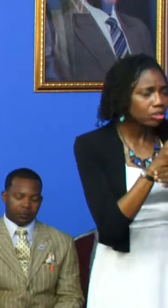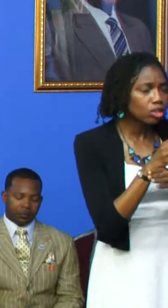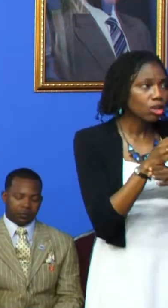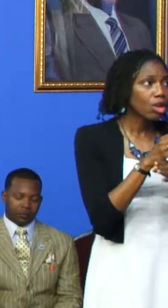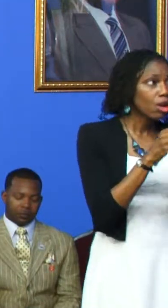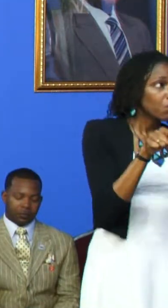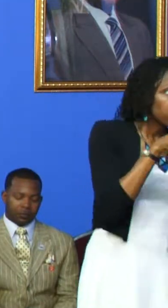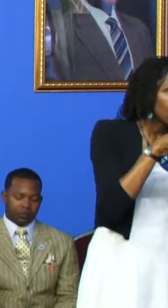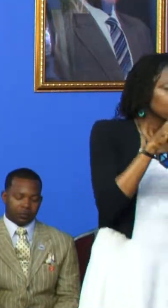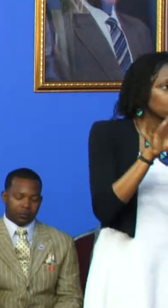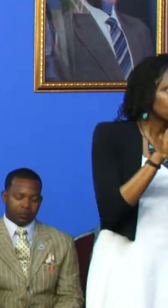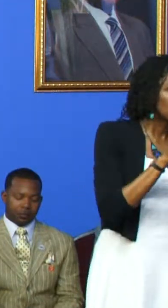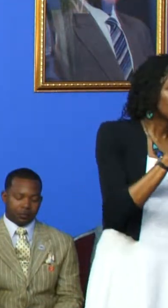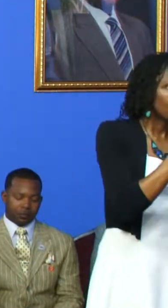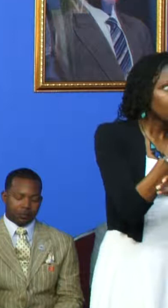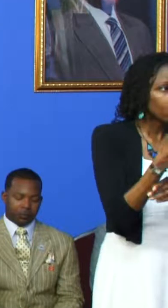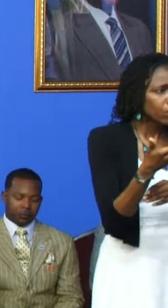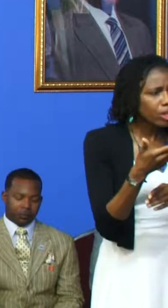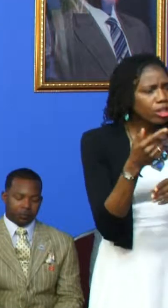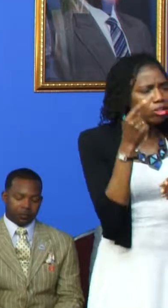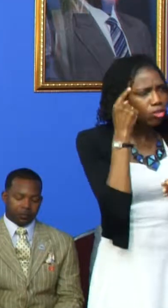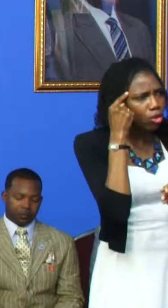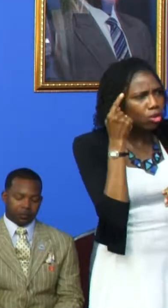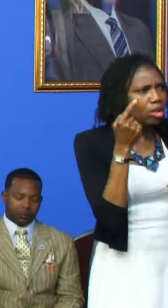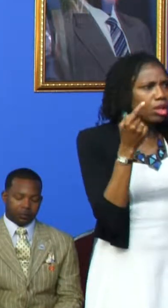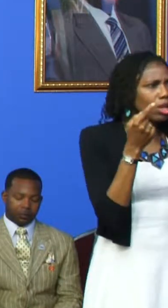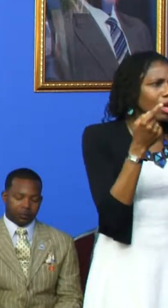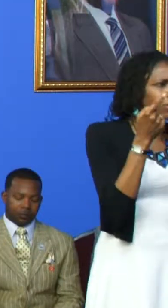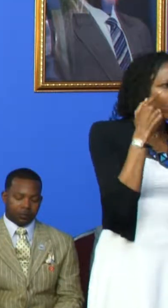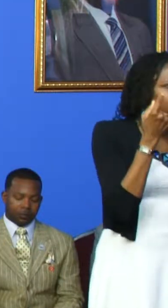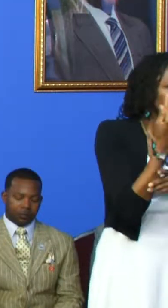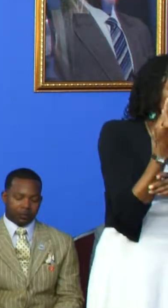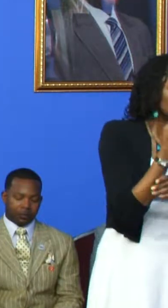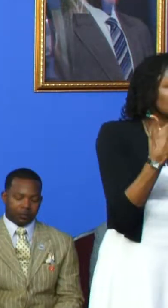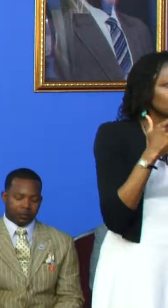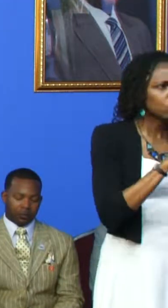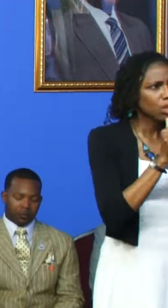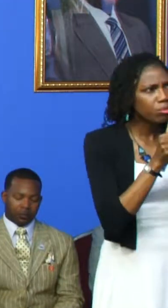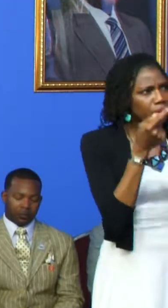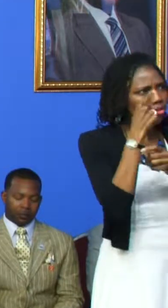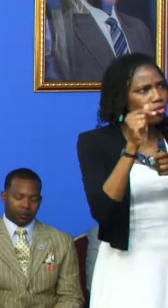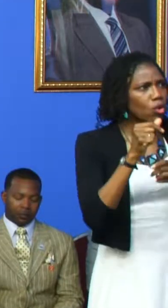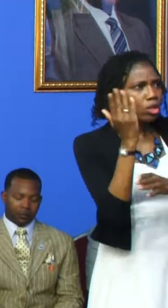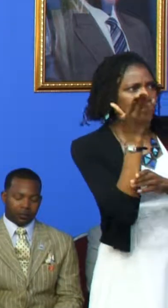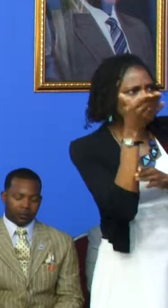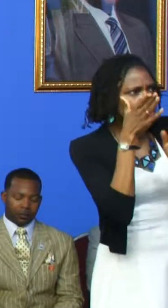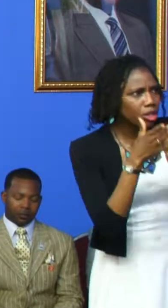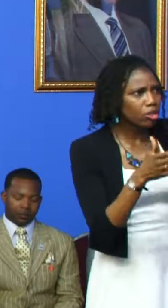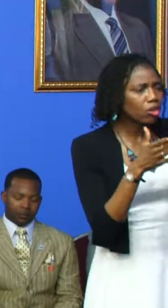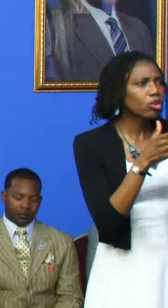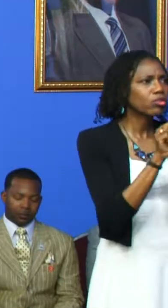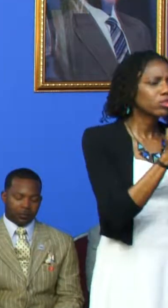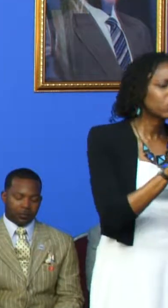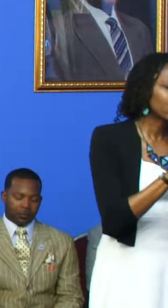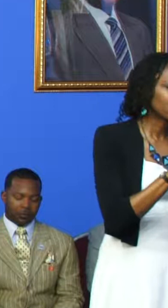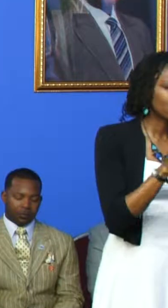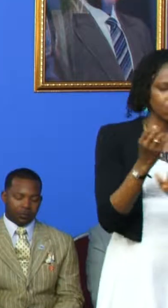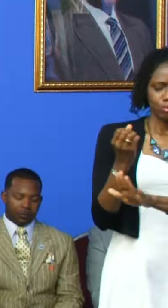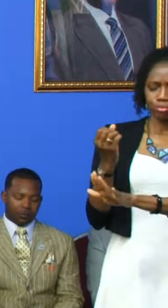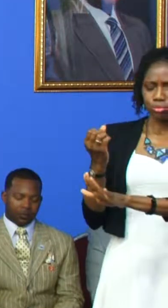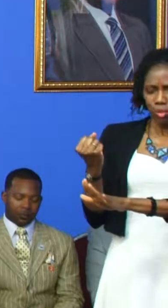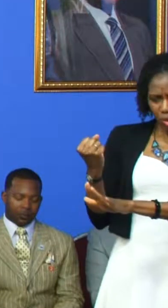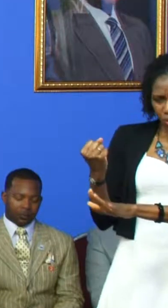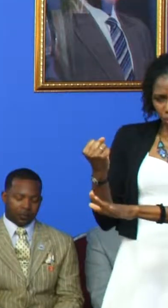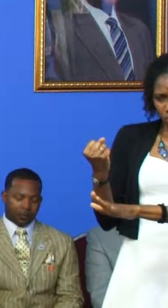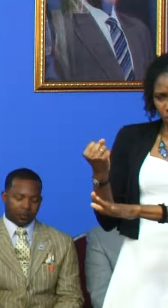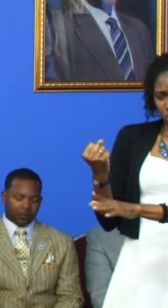so-and-so, talking about running for speaker, and so-and-so talking about they got an argument with so-and-so. Wait a minute. Are